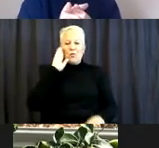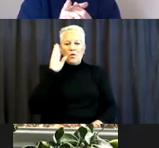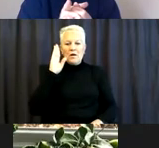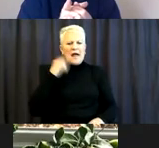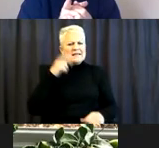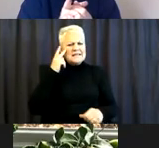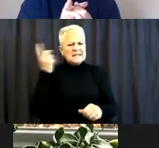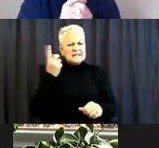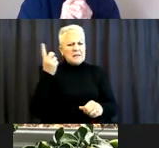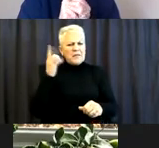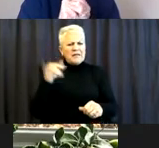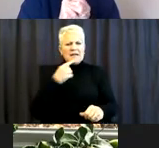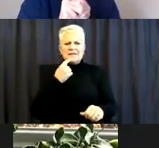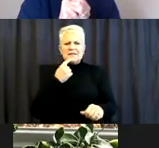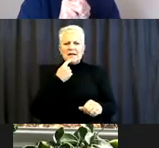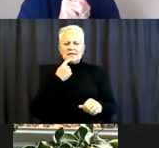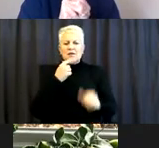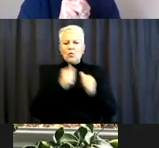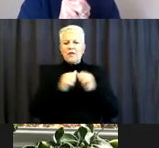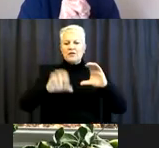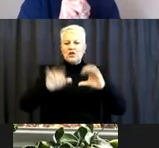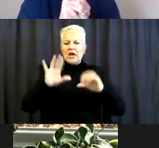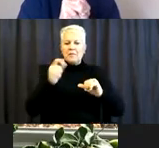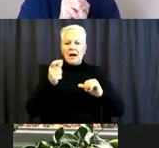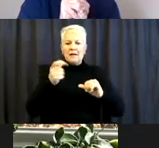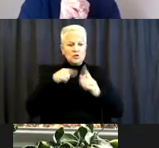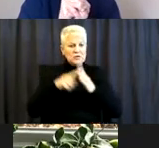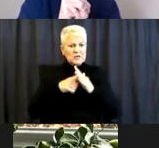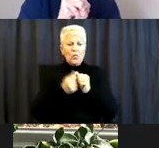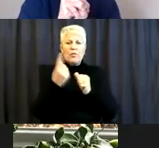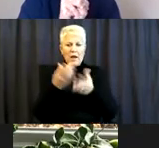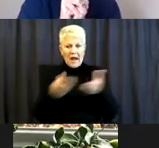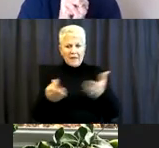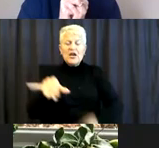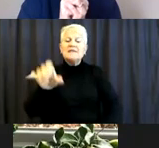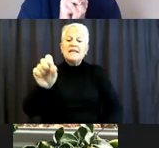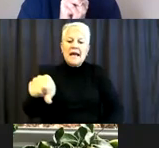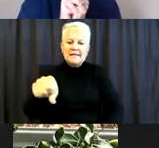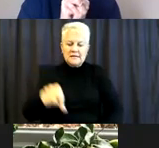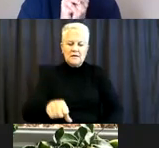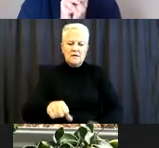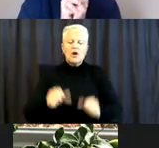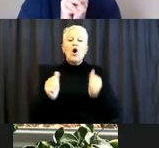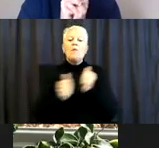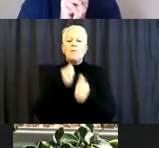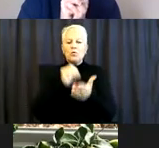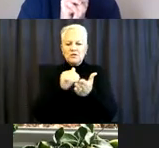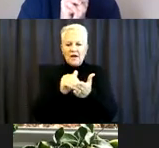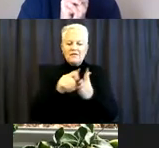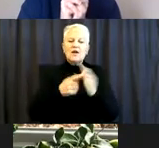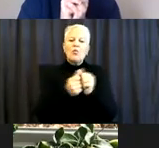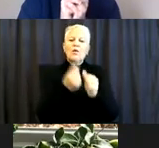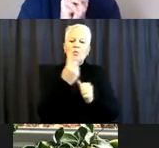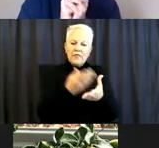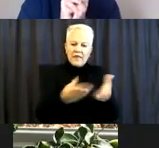I see something that says in the chat box, do you just start with one object? Yes, most often, yes. And then you build upon